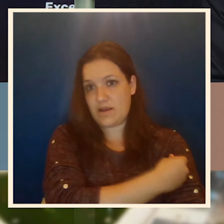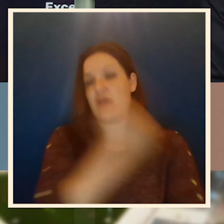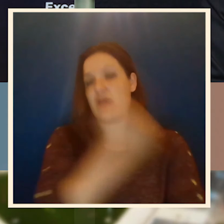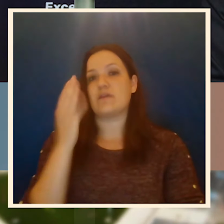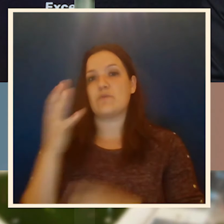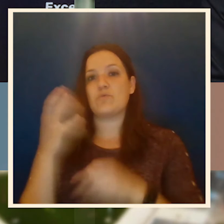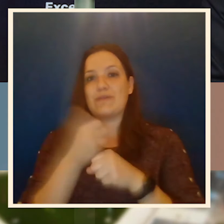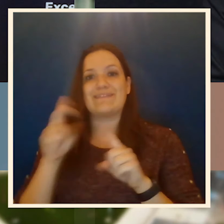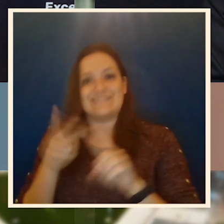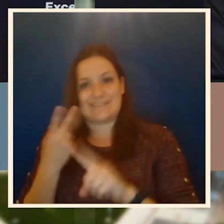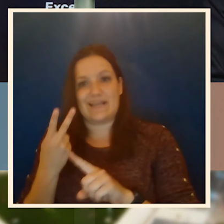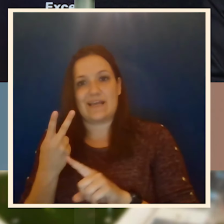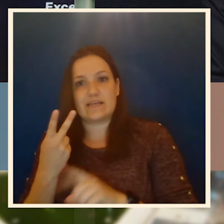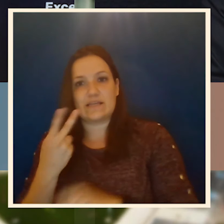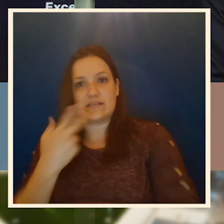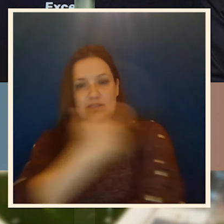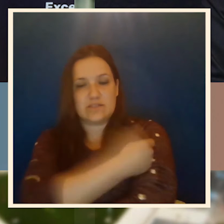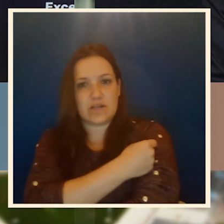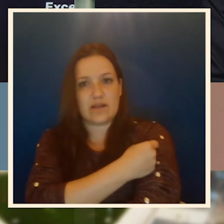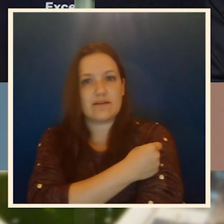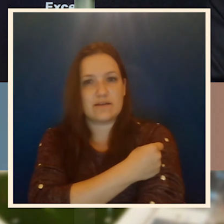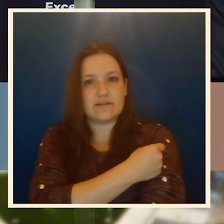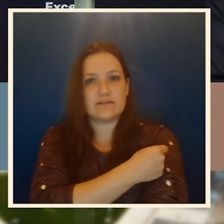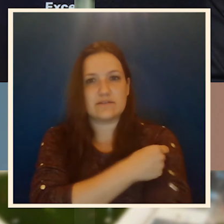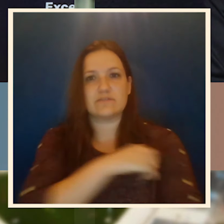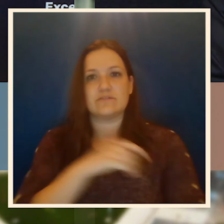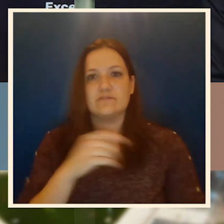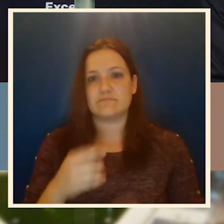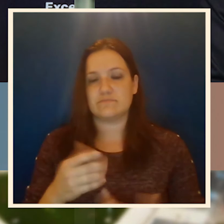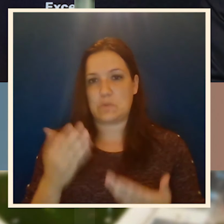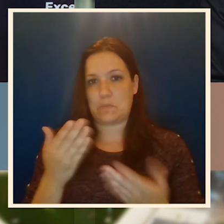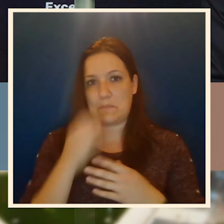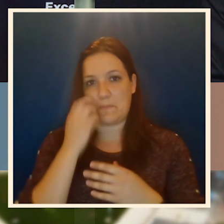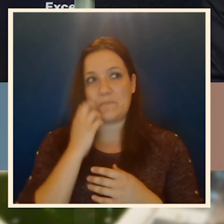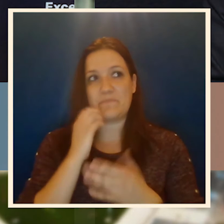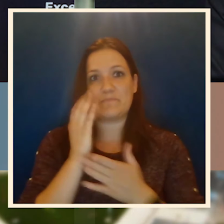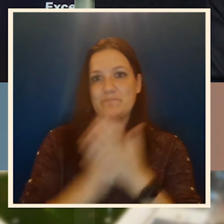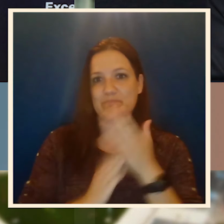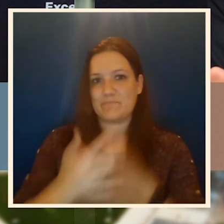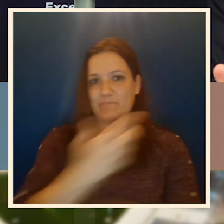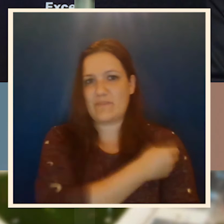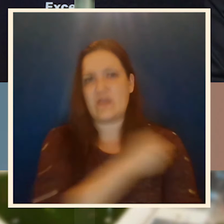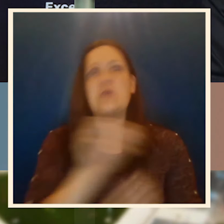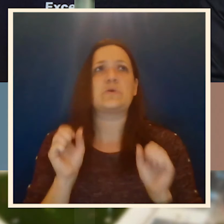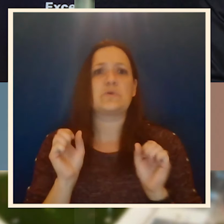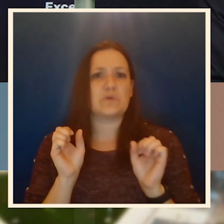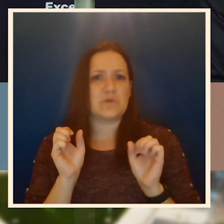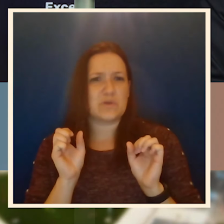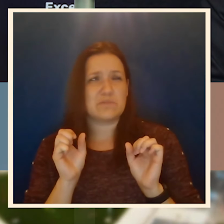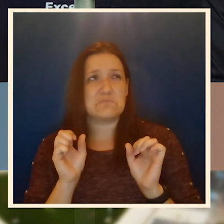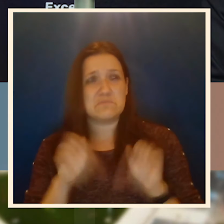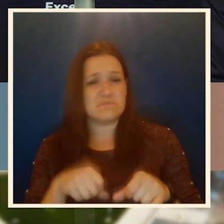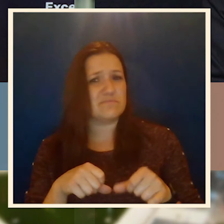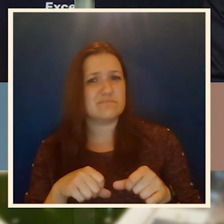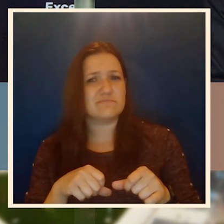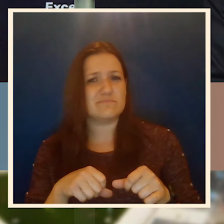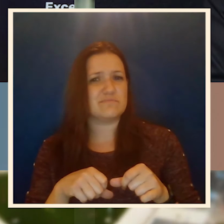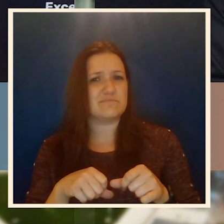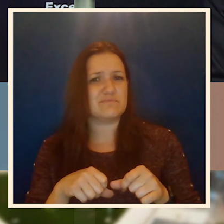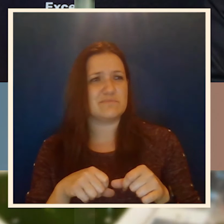partially vaccinated. So they've received at least one dose, and highly likely that they will receive their second dose to